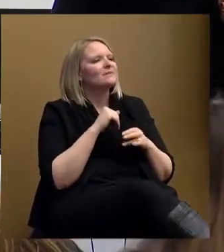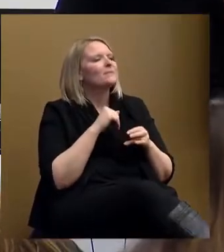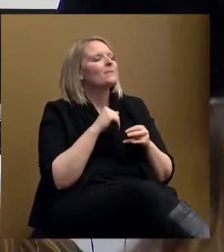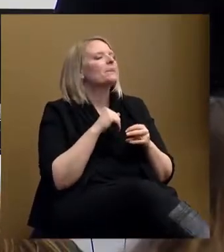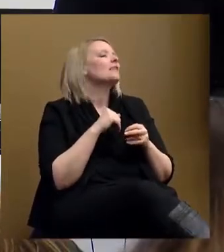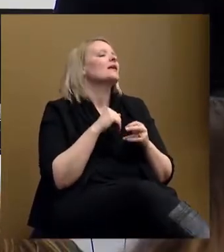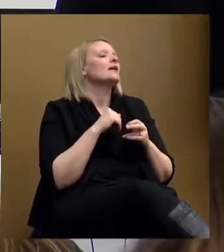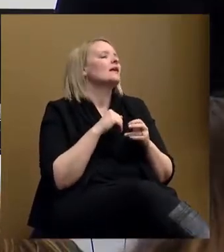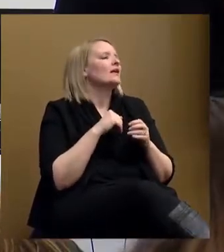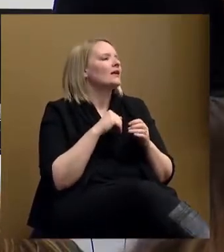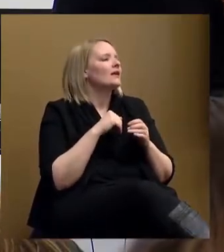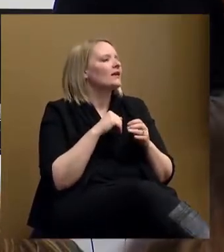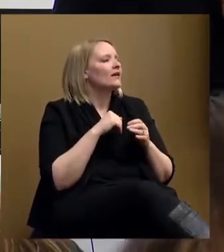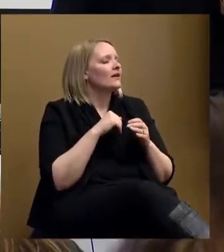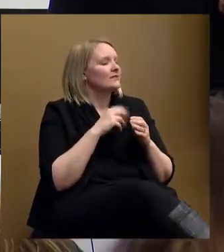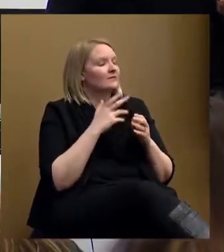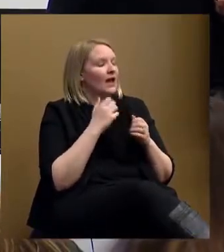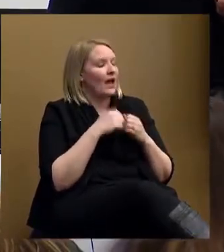And now we're losing Christy.